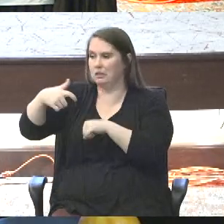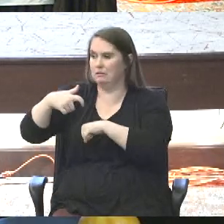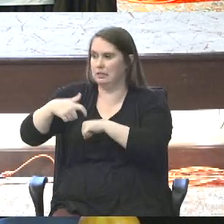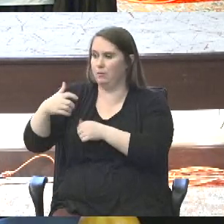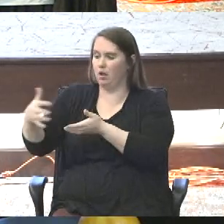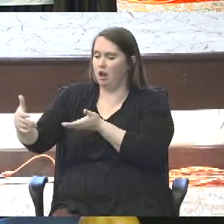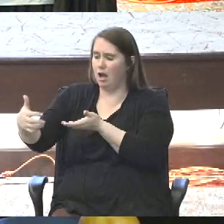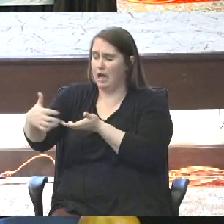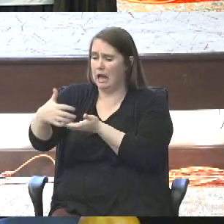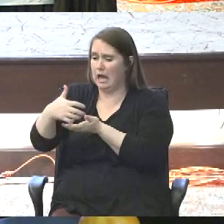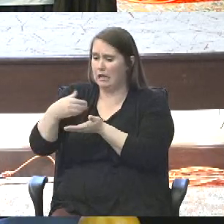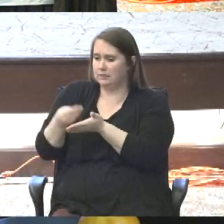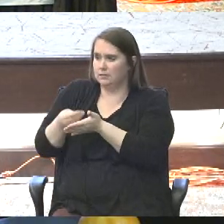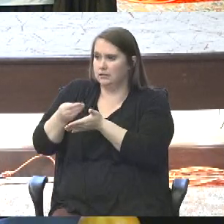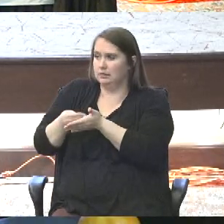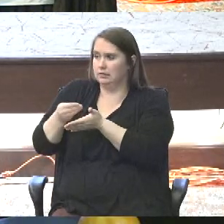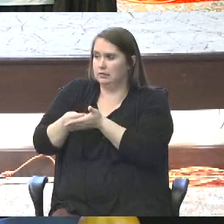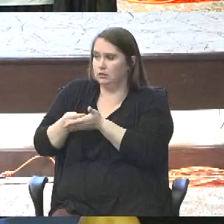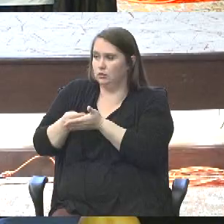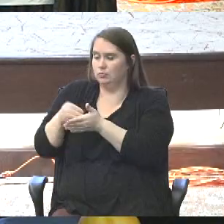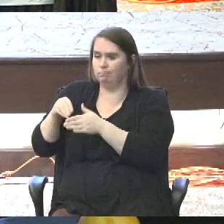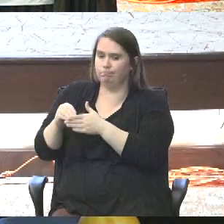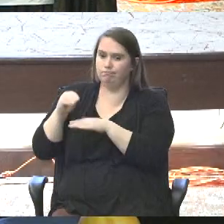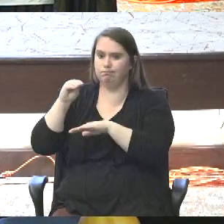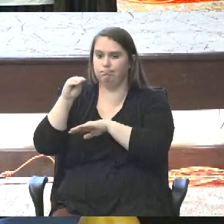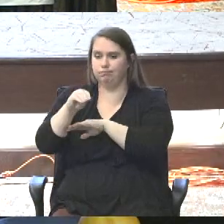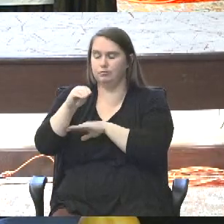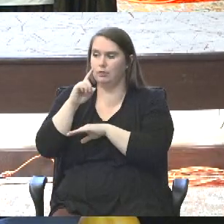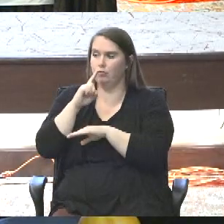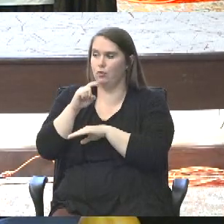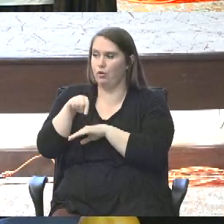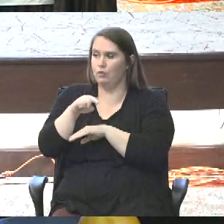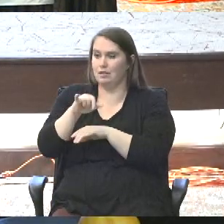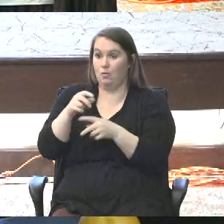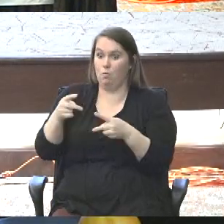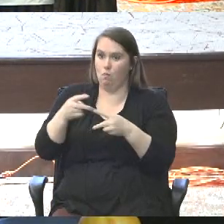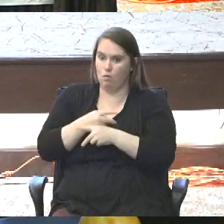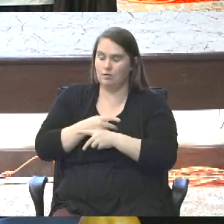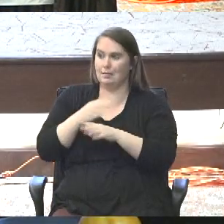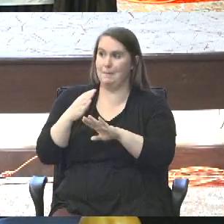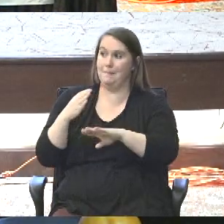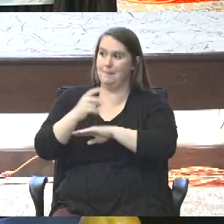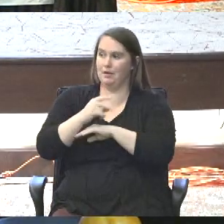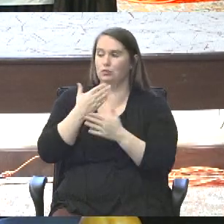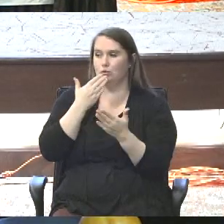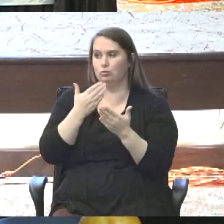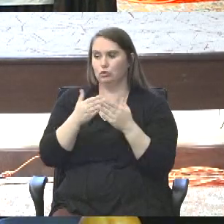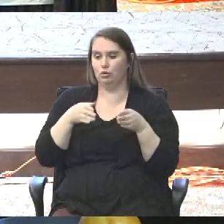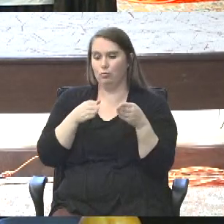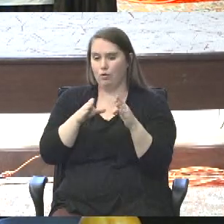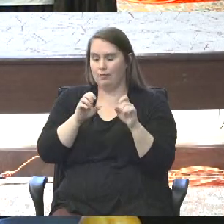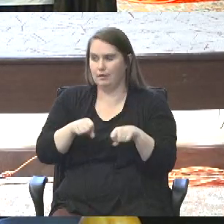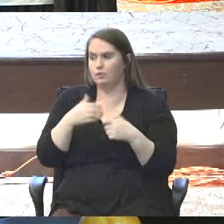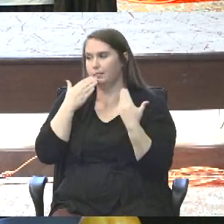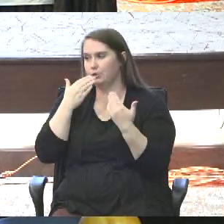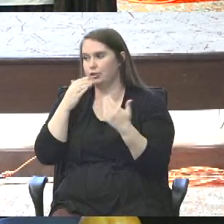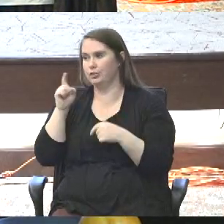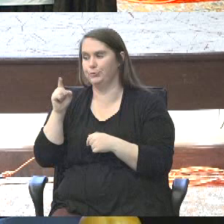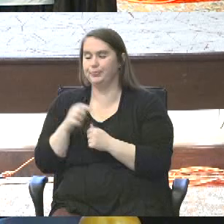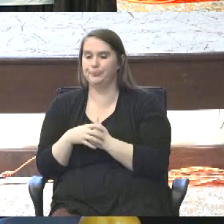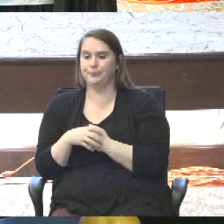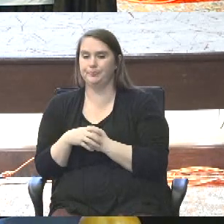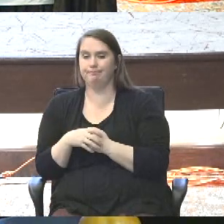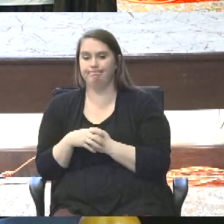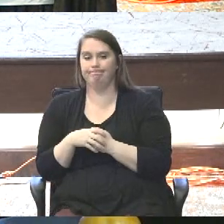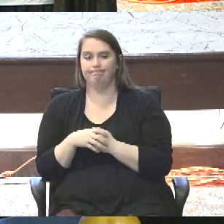accumulate funds to put towards our roads that are in worse shape now to get them back to that good condition. So I appreciate that. You bet.